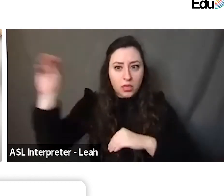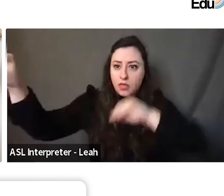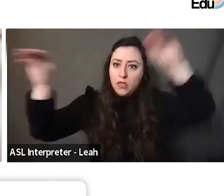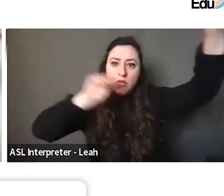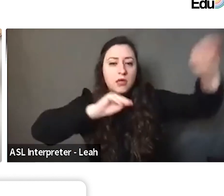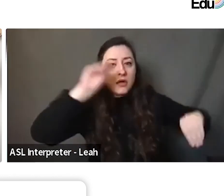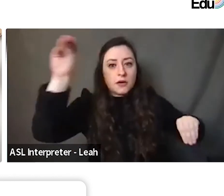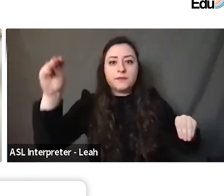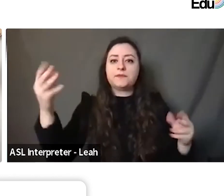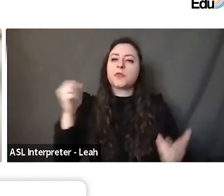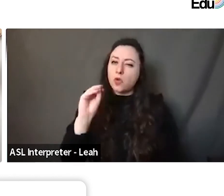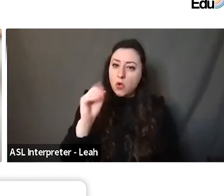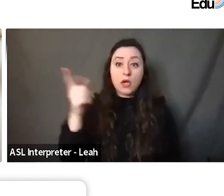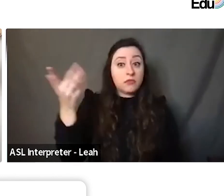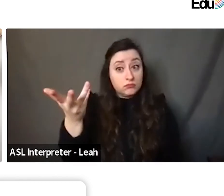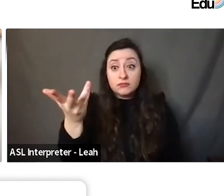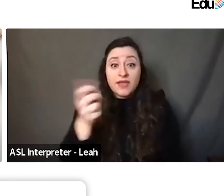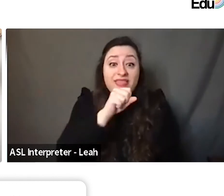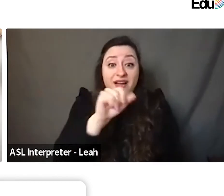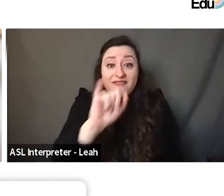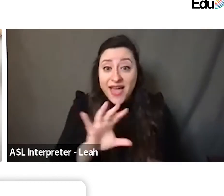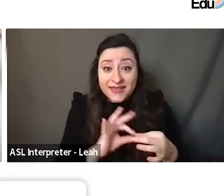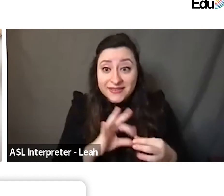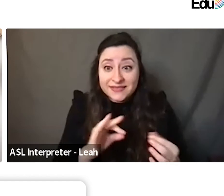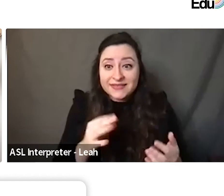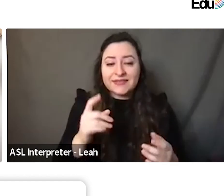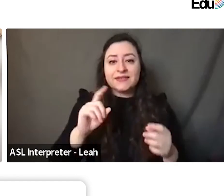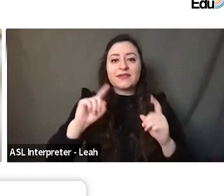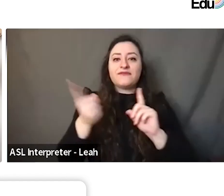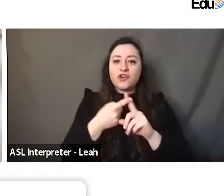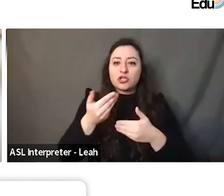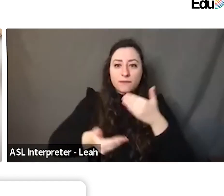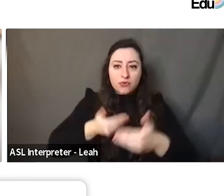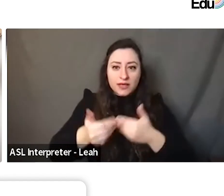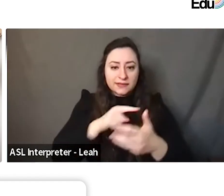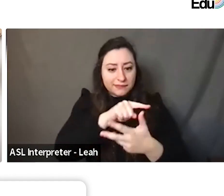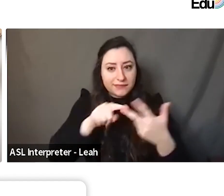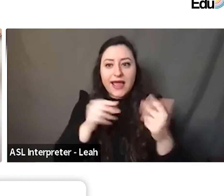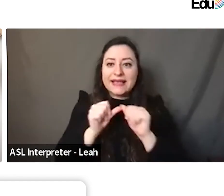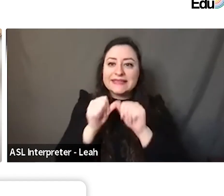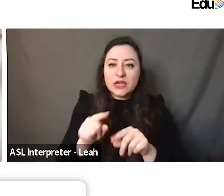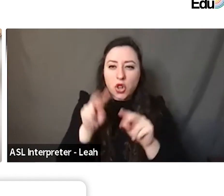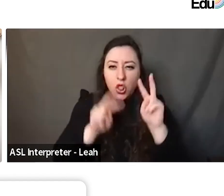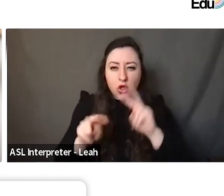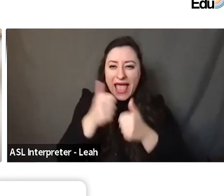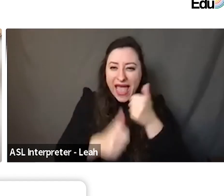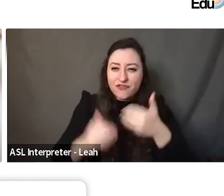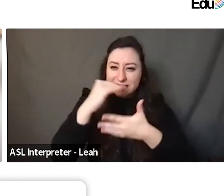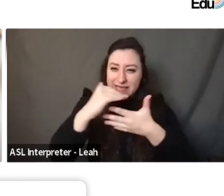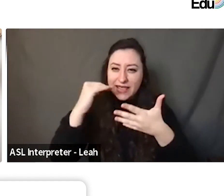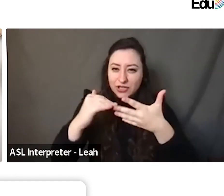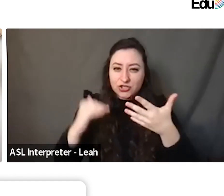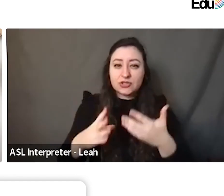then sent back? So I love everything that you said in those first stages of the process, and also continuing to look at every stage. And the folks